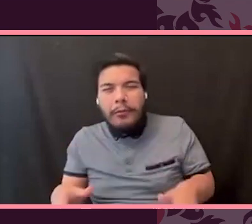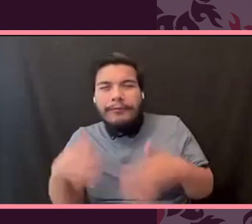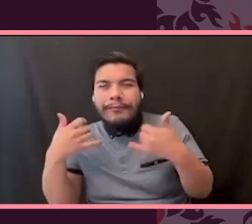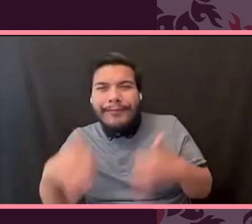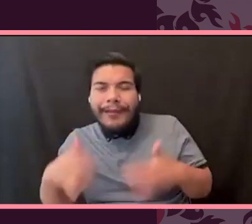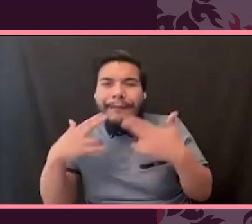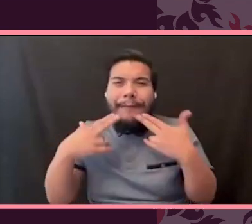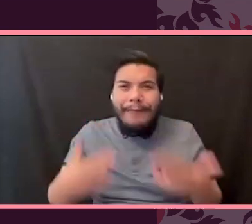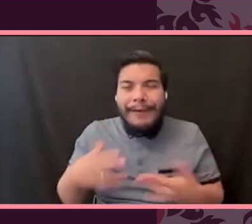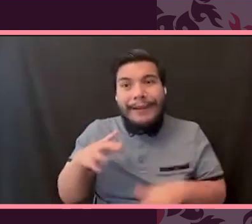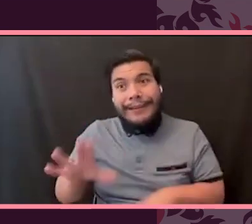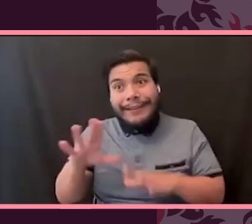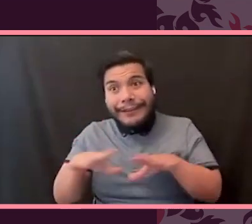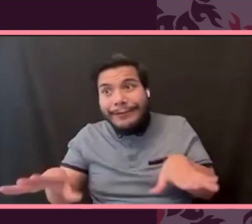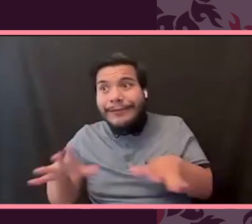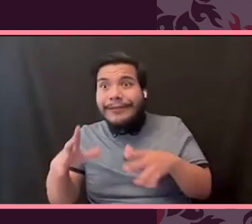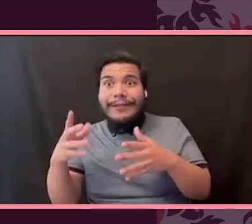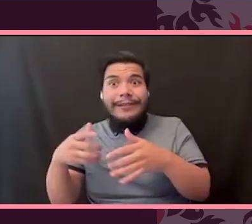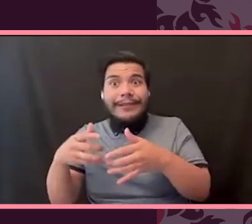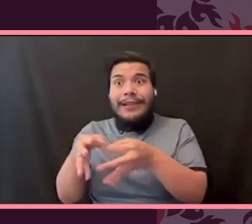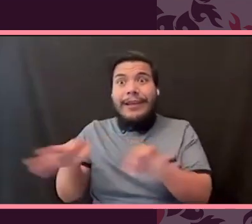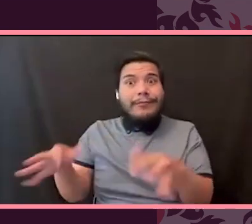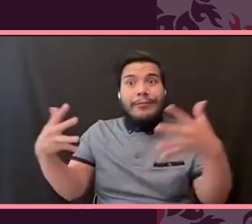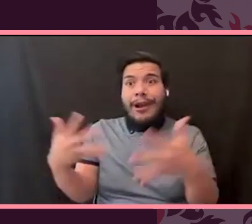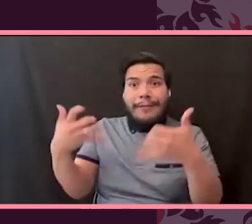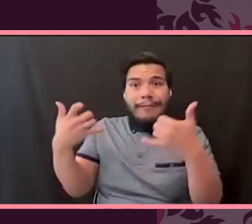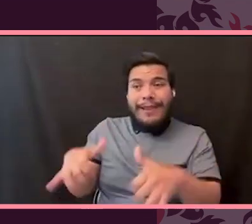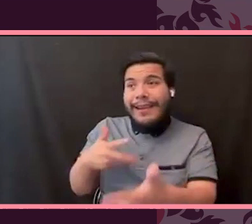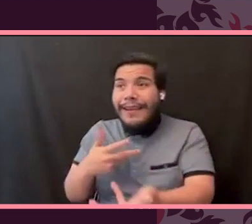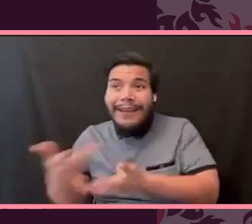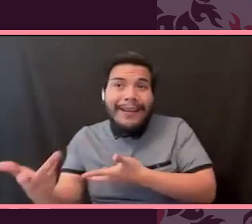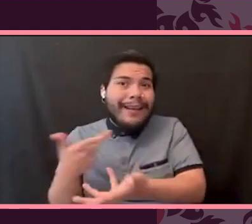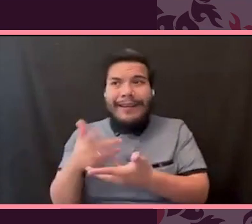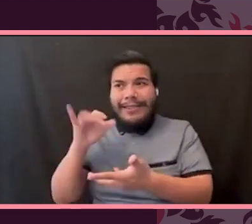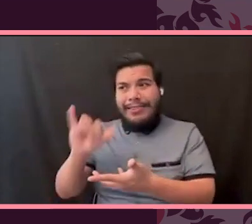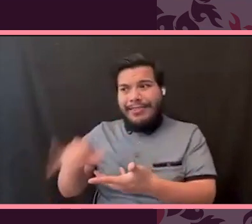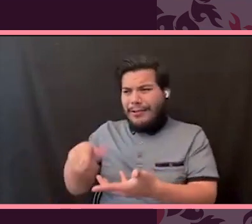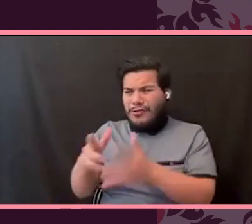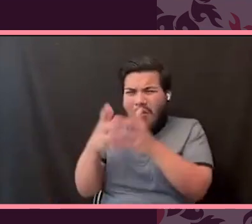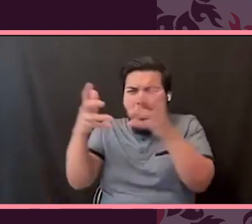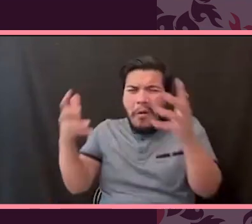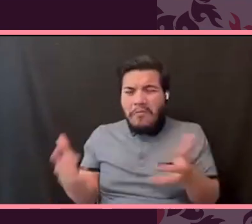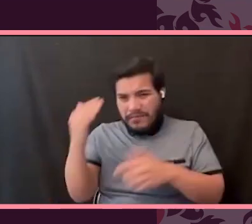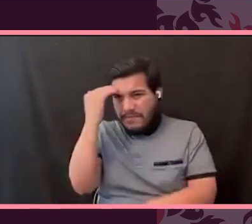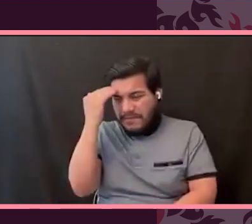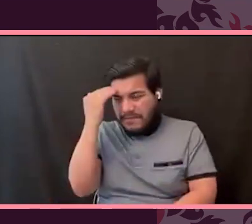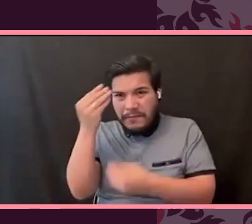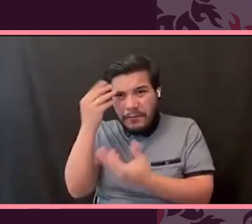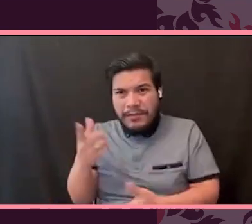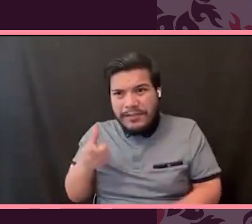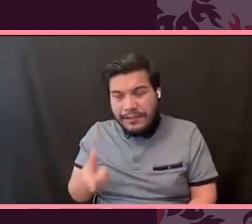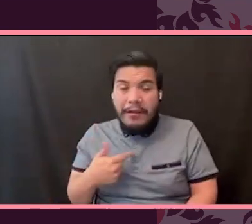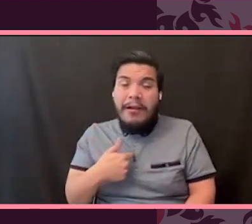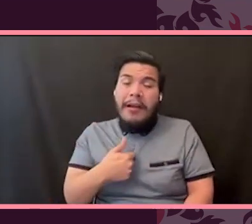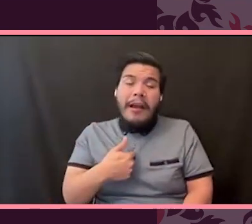is play, and play is, yeah, it has so much information there. And I know I'm guilty of that.